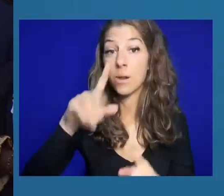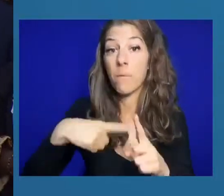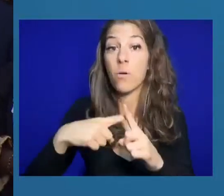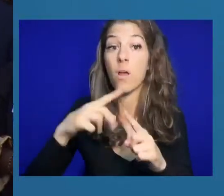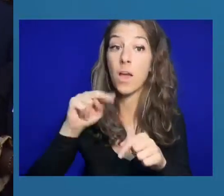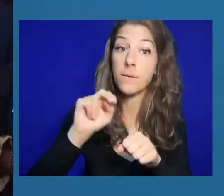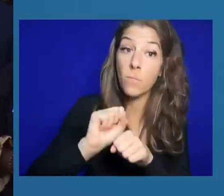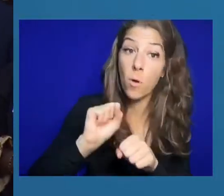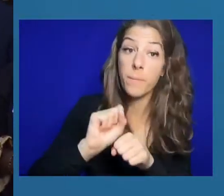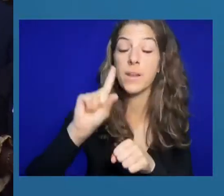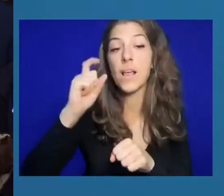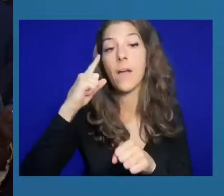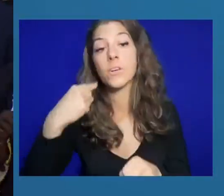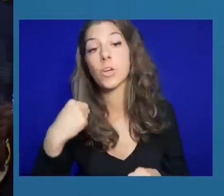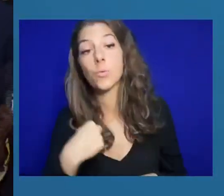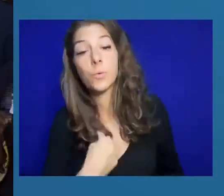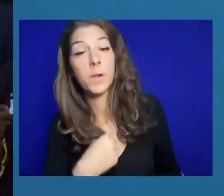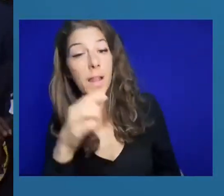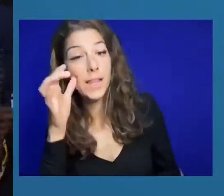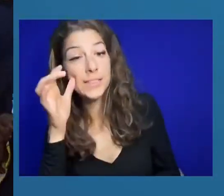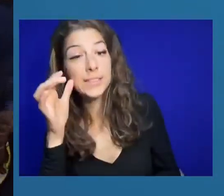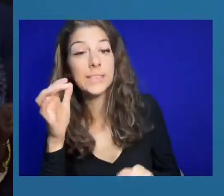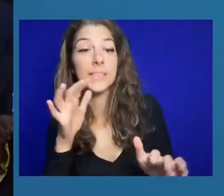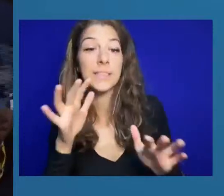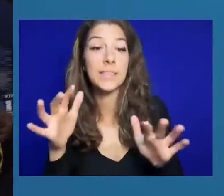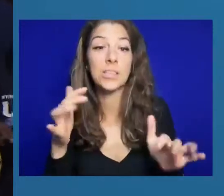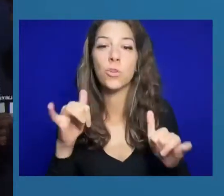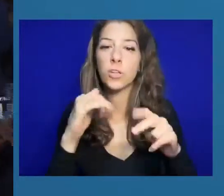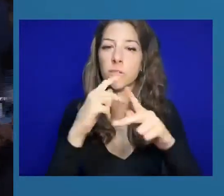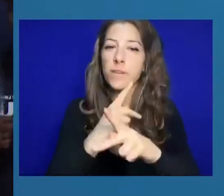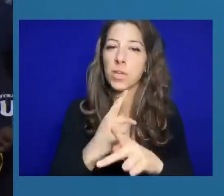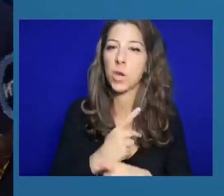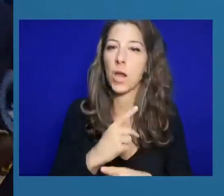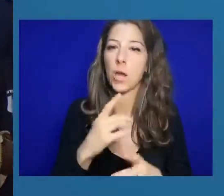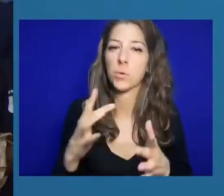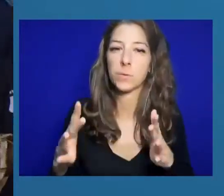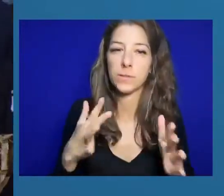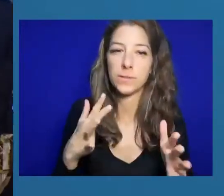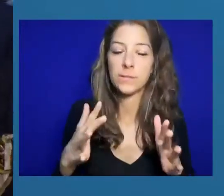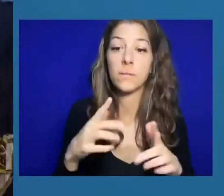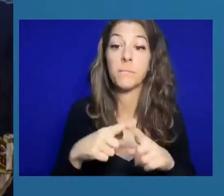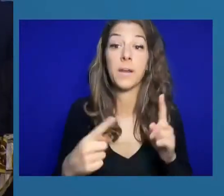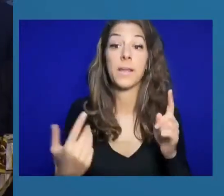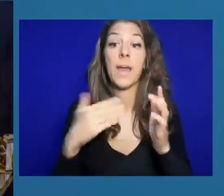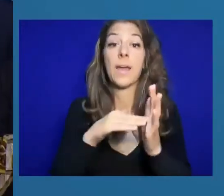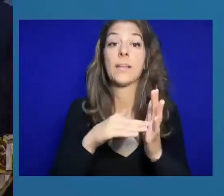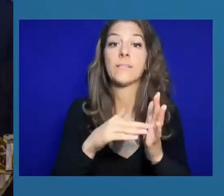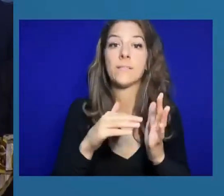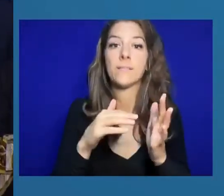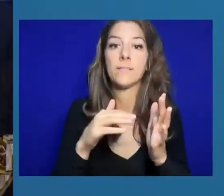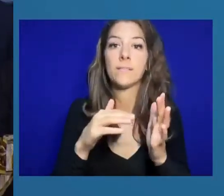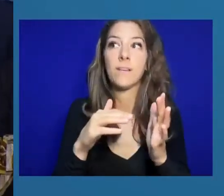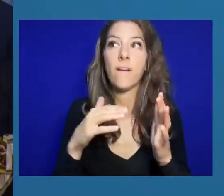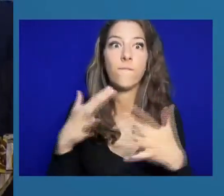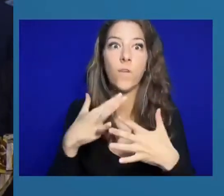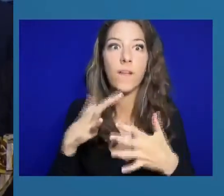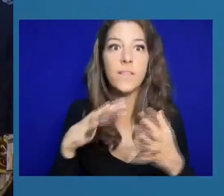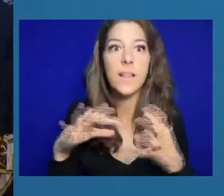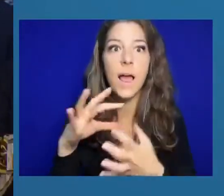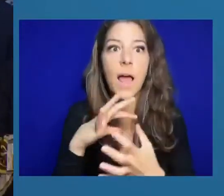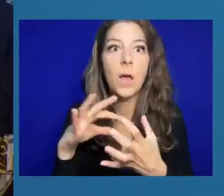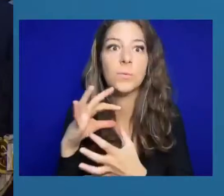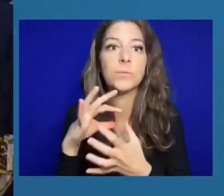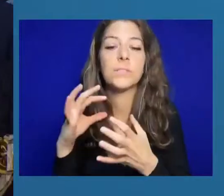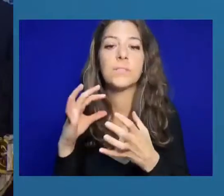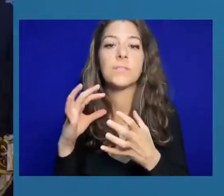I were listening and paying it off, we were trying to figure it out. But again, we were afraid of the clouds that